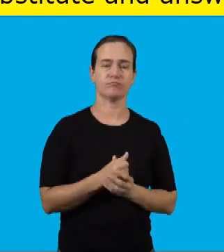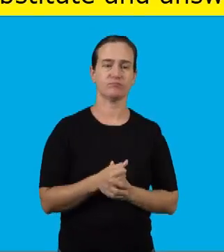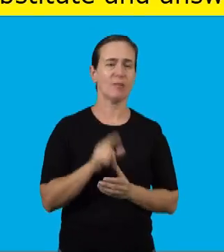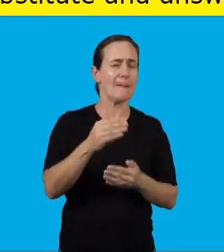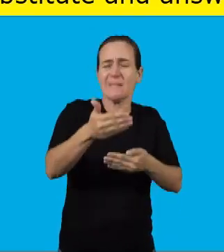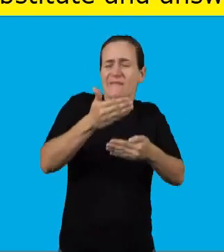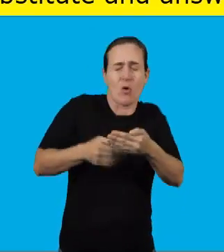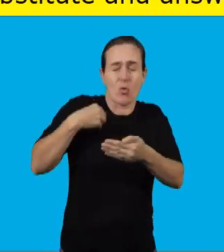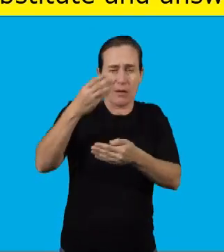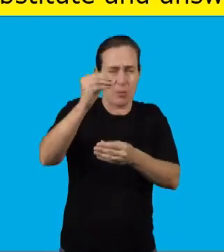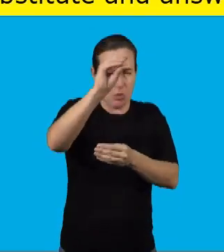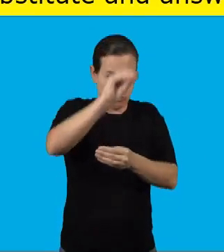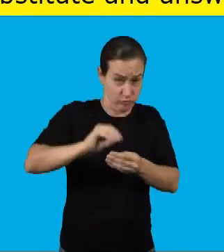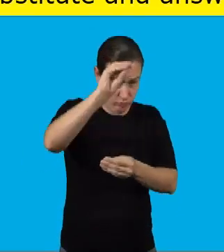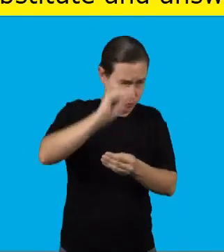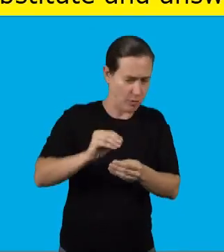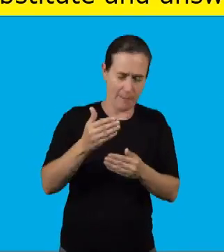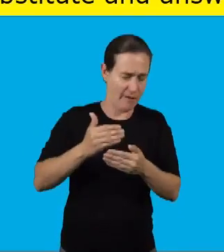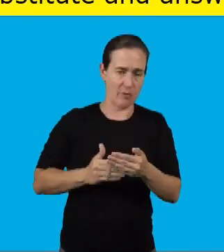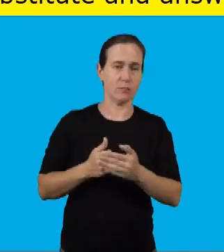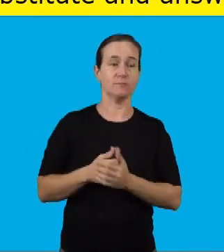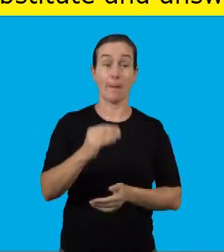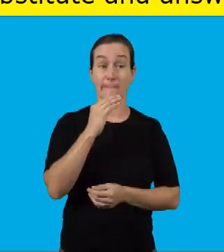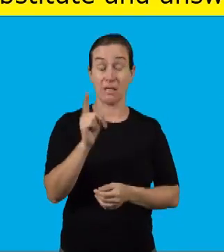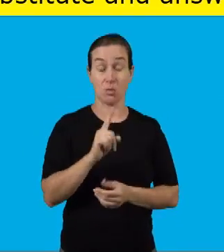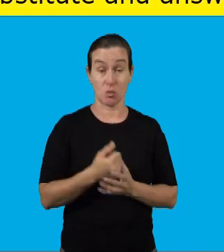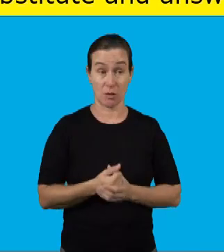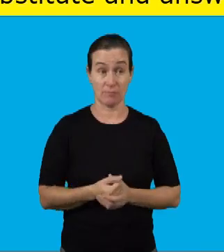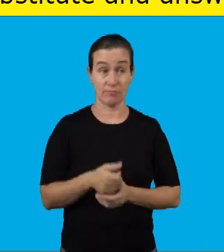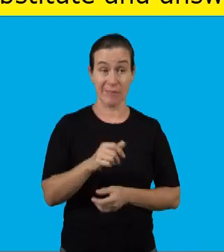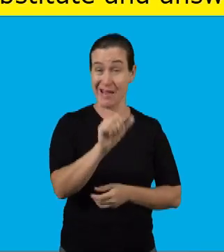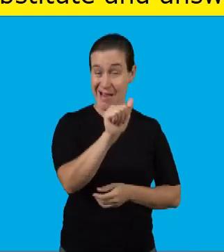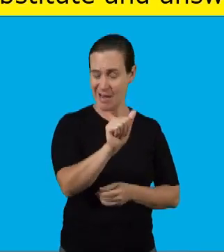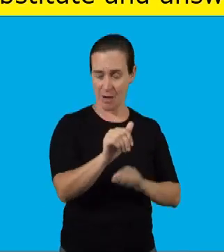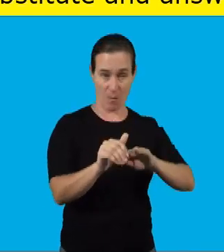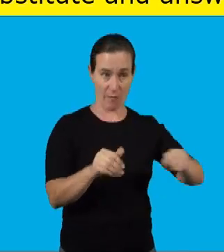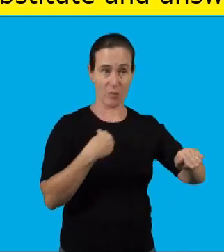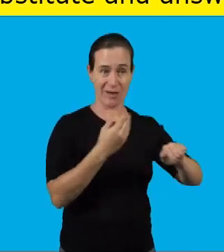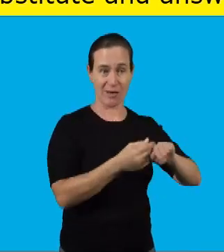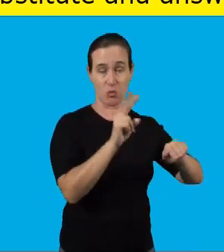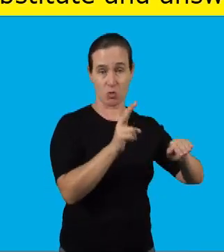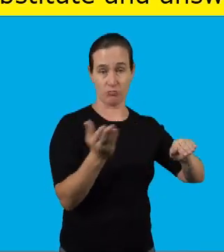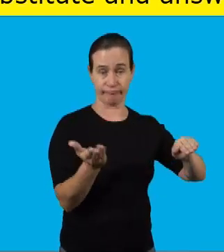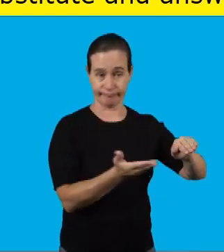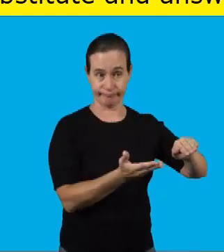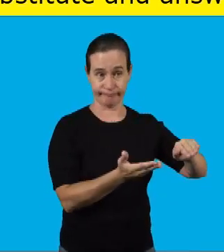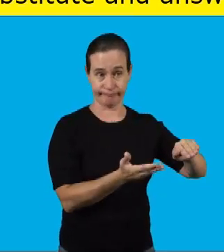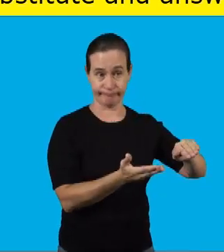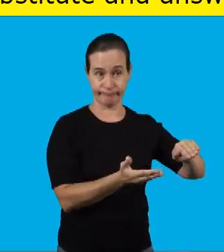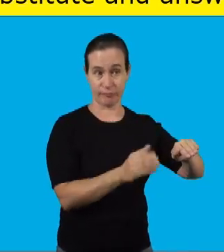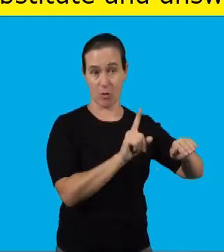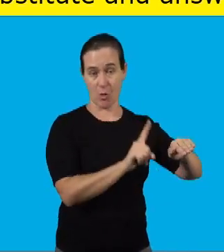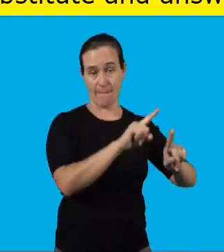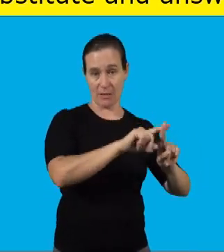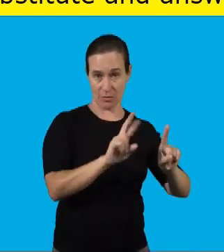before we substitute that value of a. So now this means that in the place of a, we can just say 2 divided by